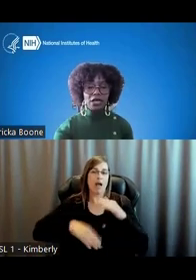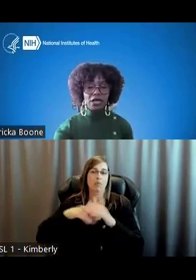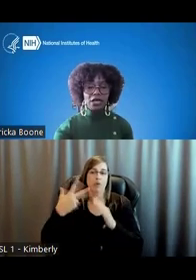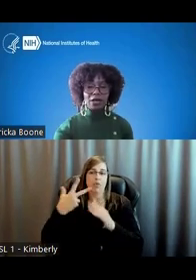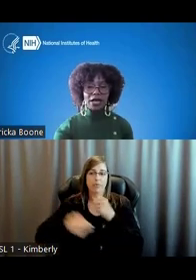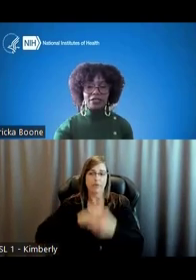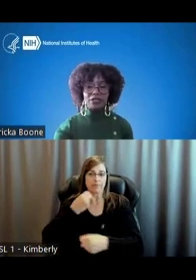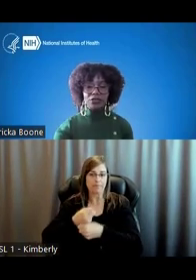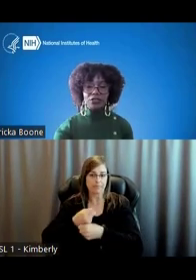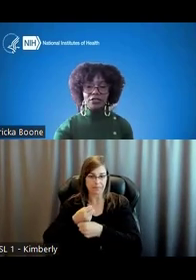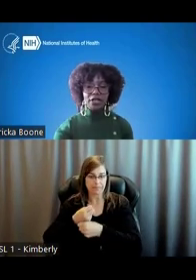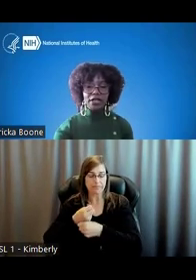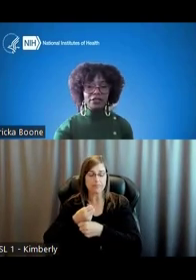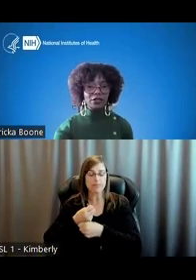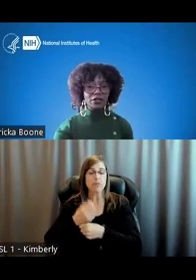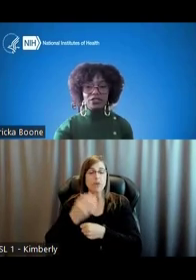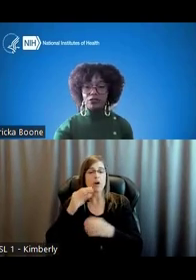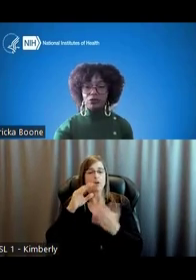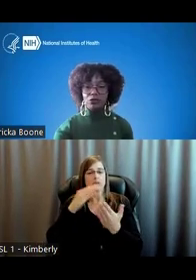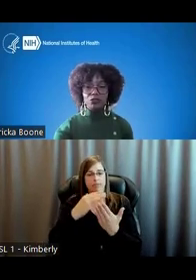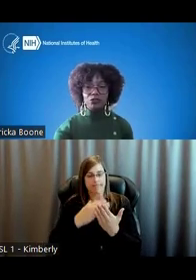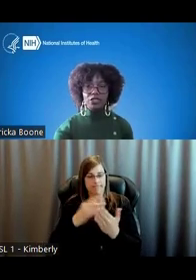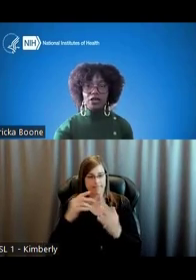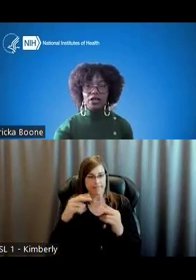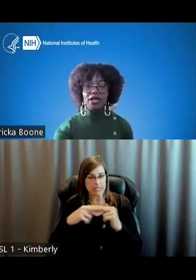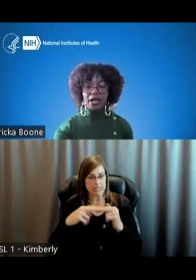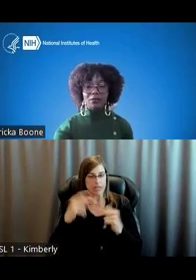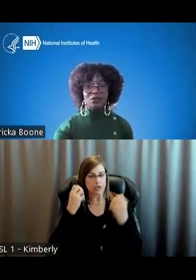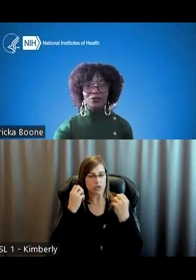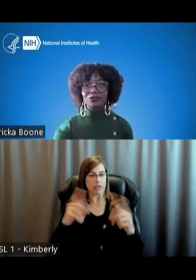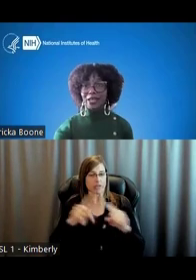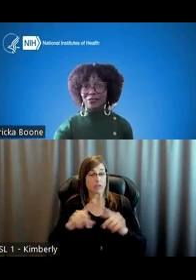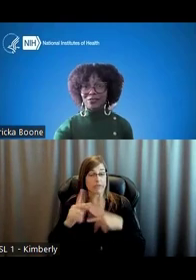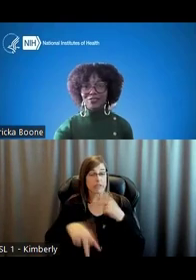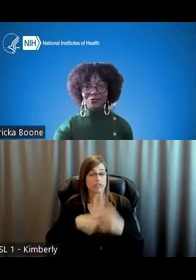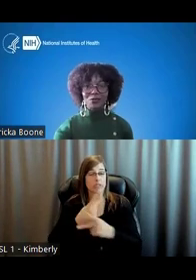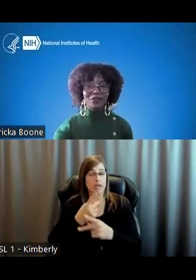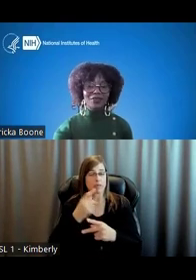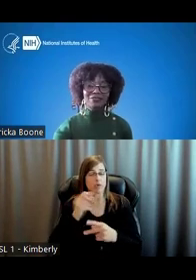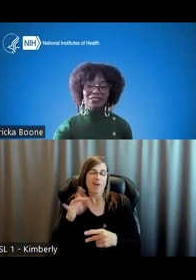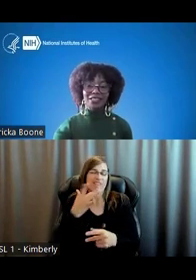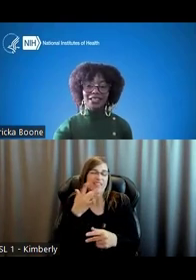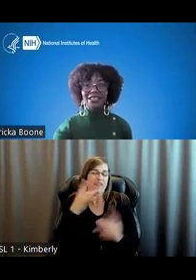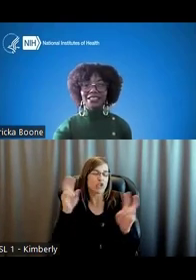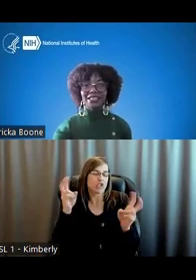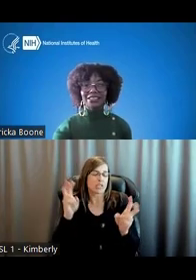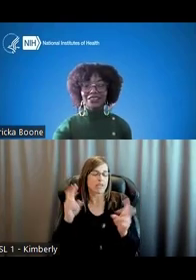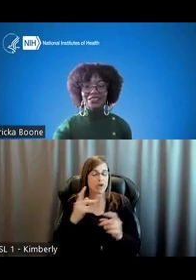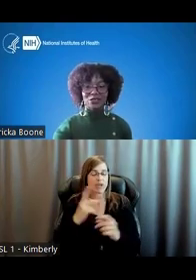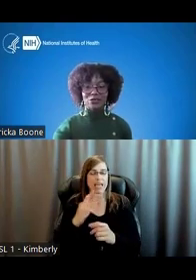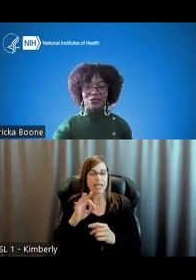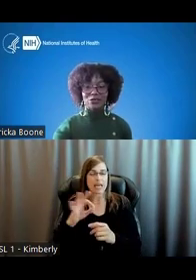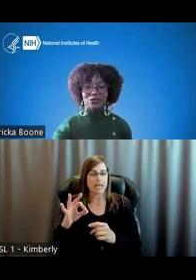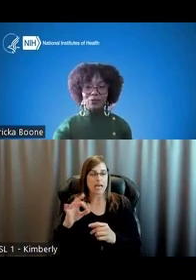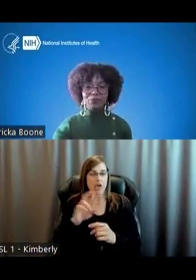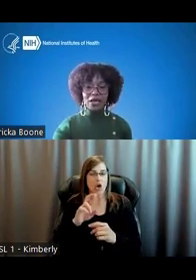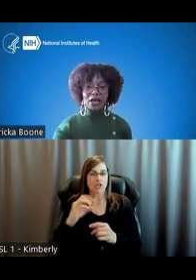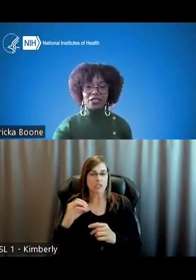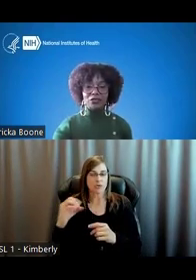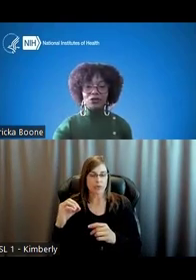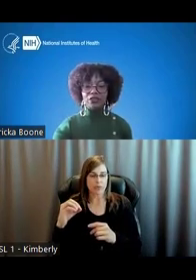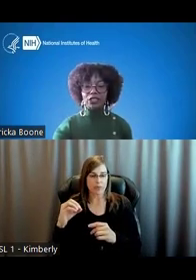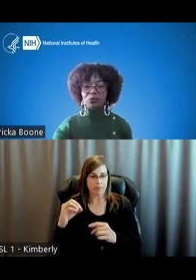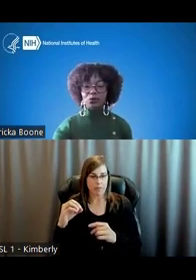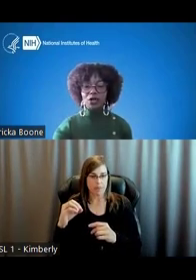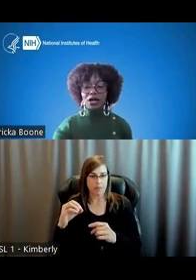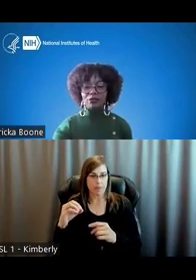3 years. As noted on the slide, there are several different types or flavors, if you will, of the K99R00